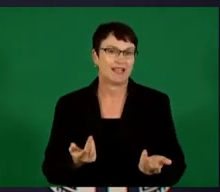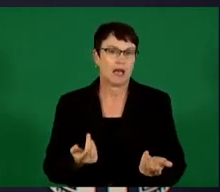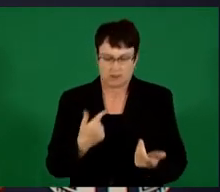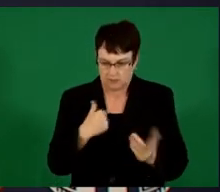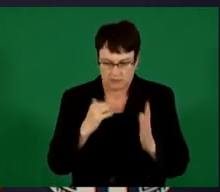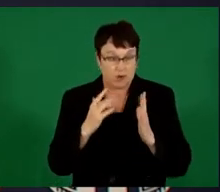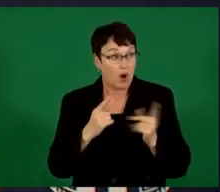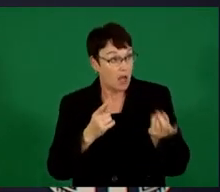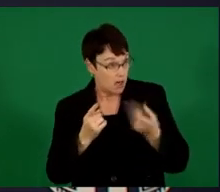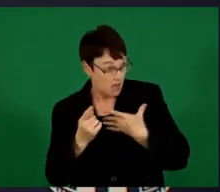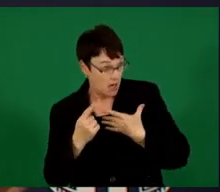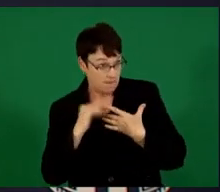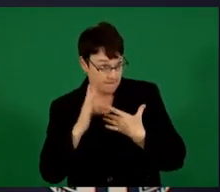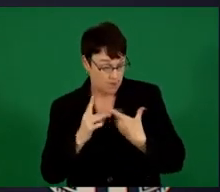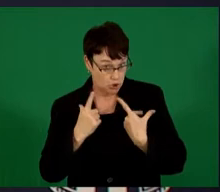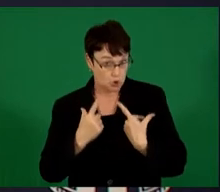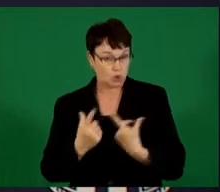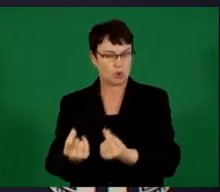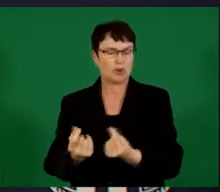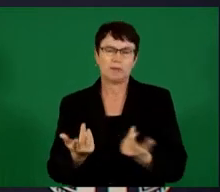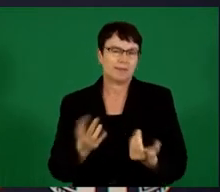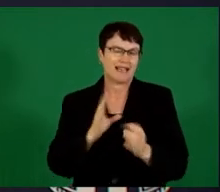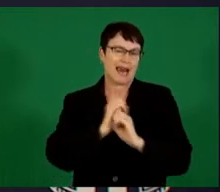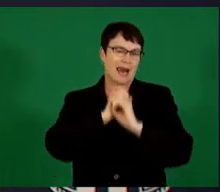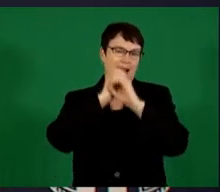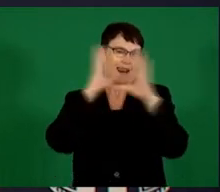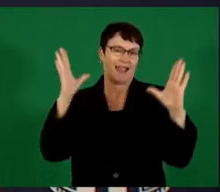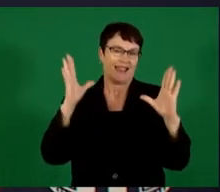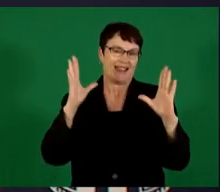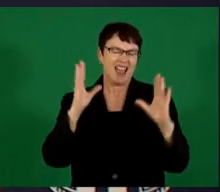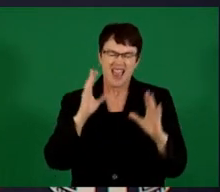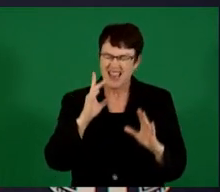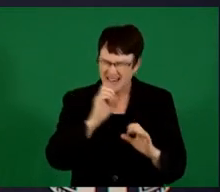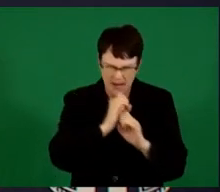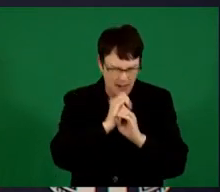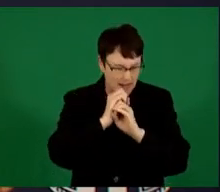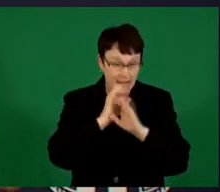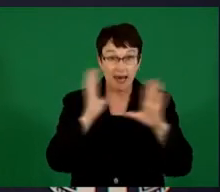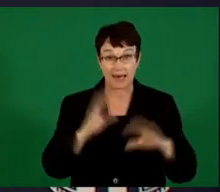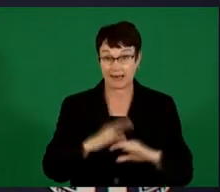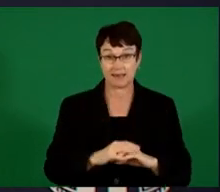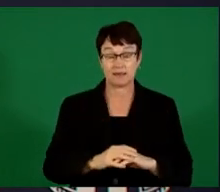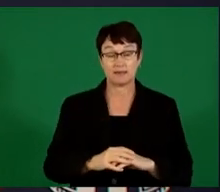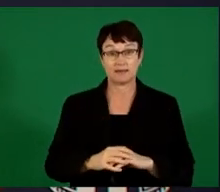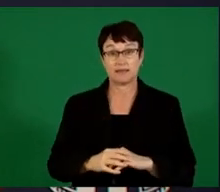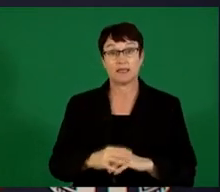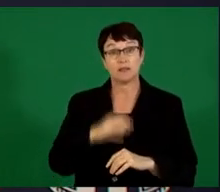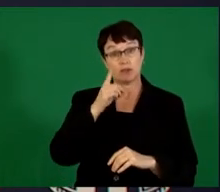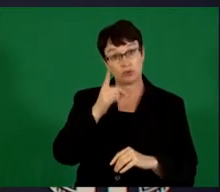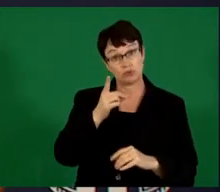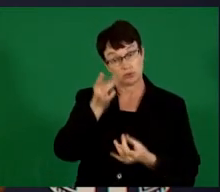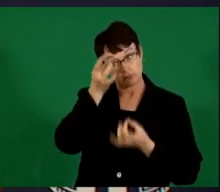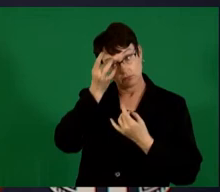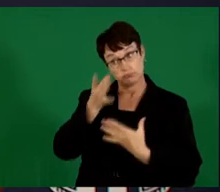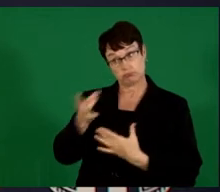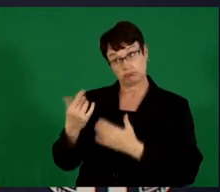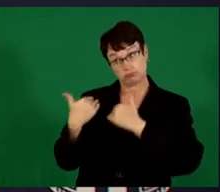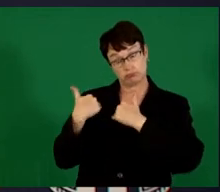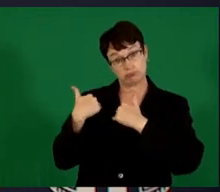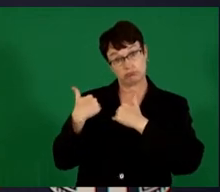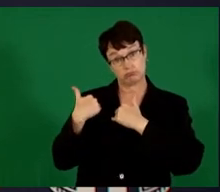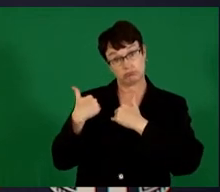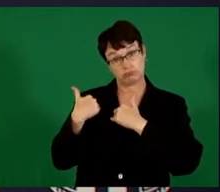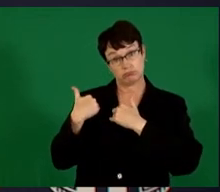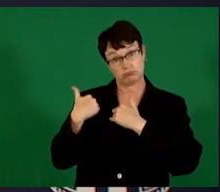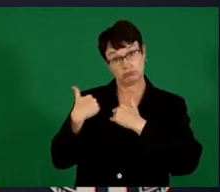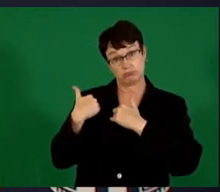what is done. What is clear, though, is that when you give any institution responsibility, you must also give it the